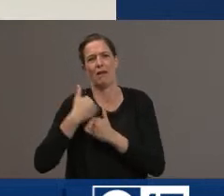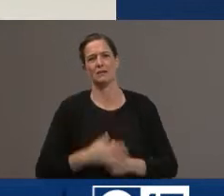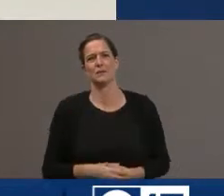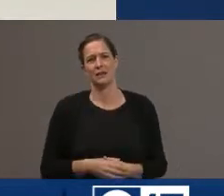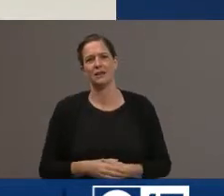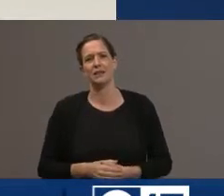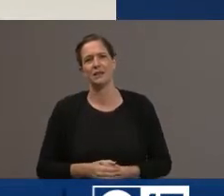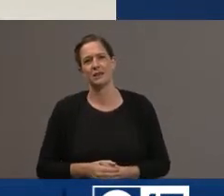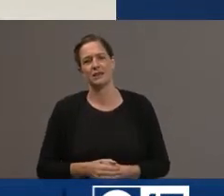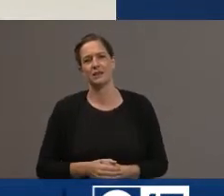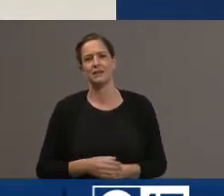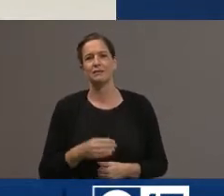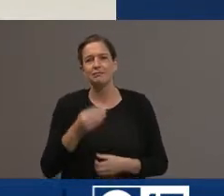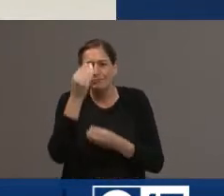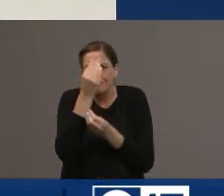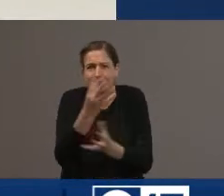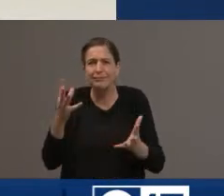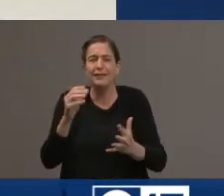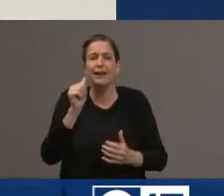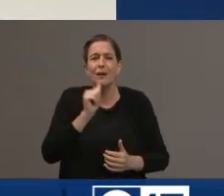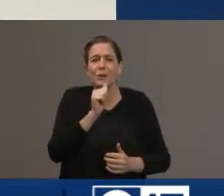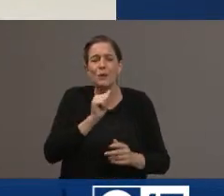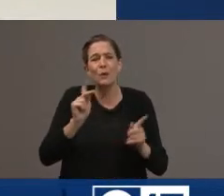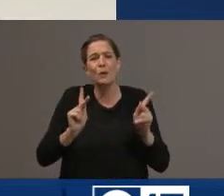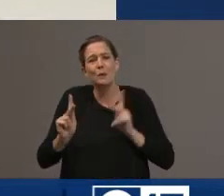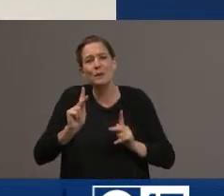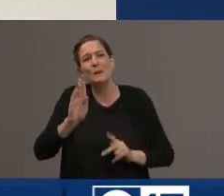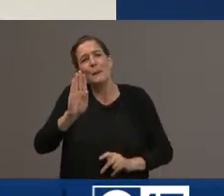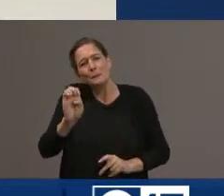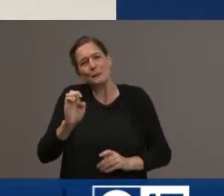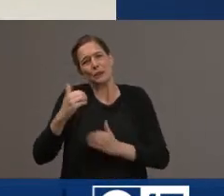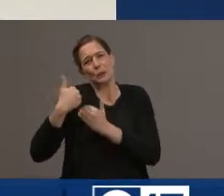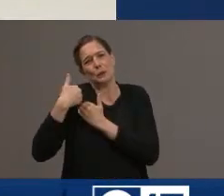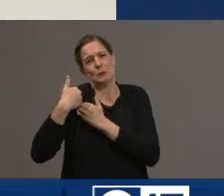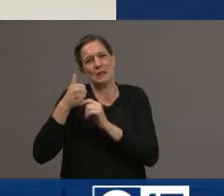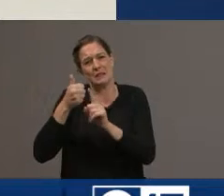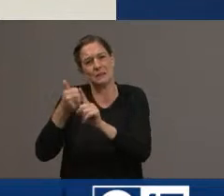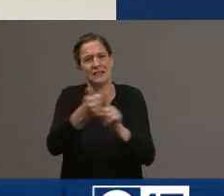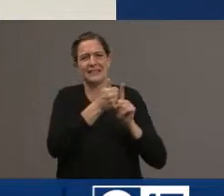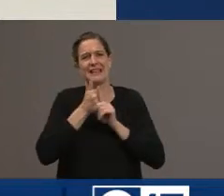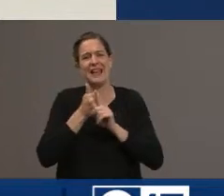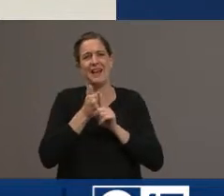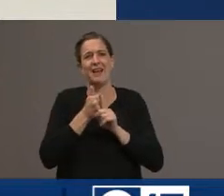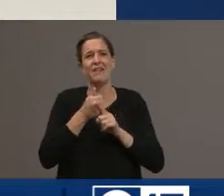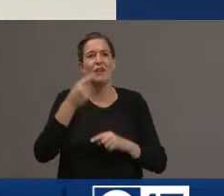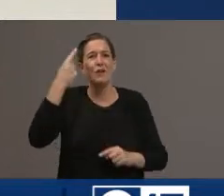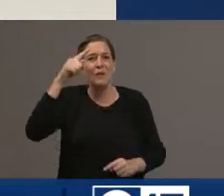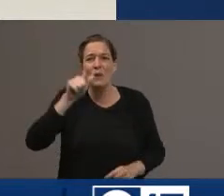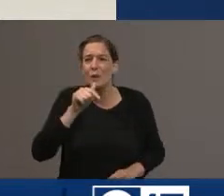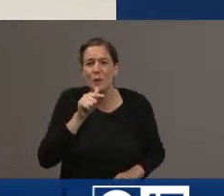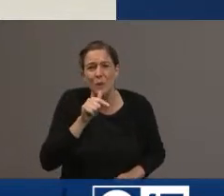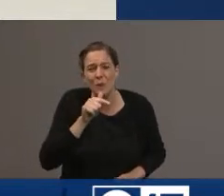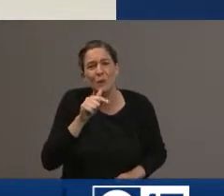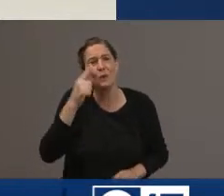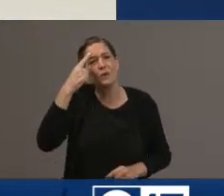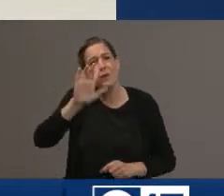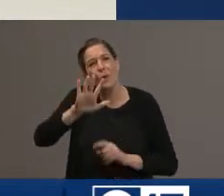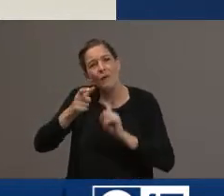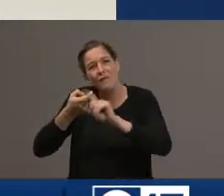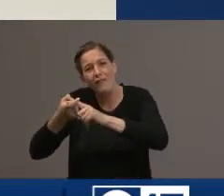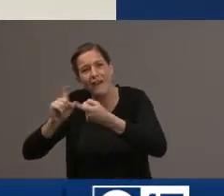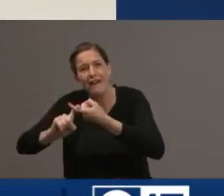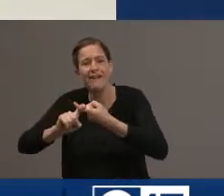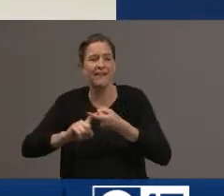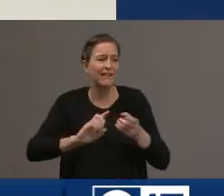do it for your family, for your friends, for your neighbors, for our frontline